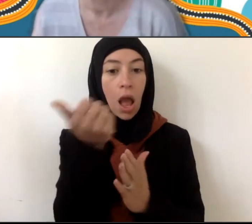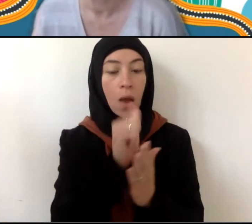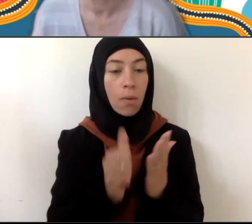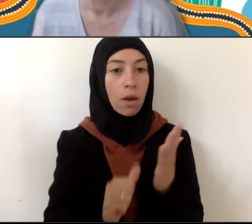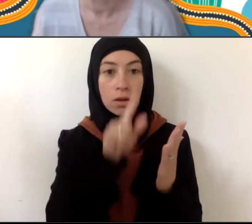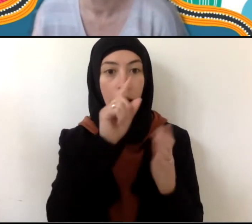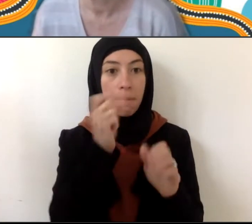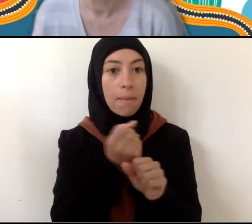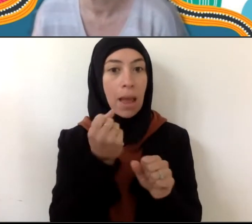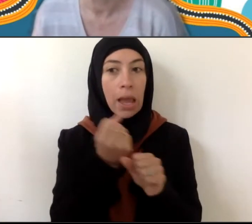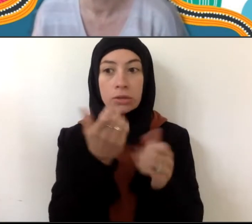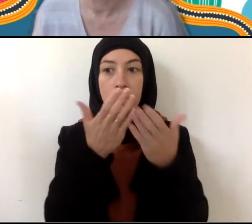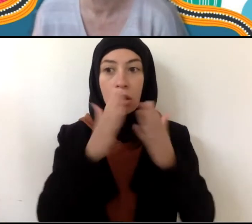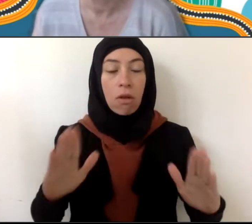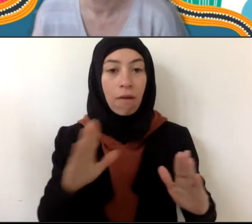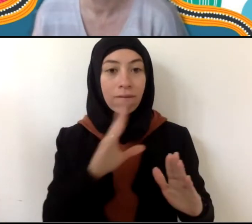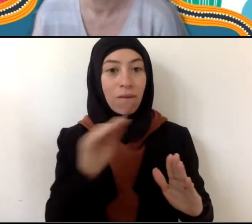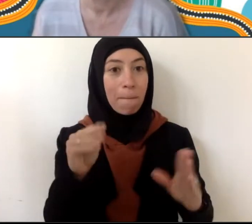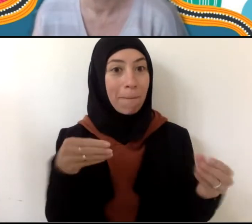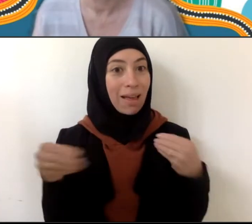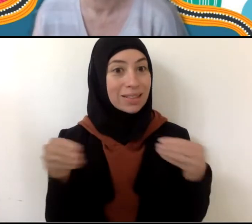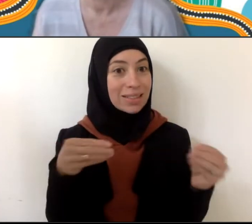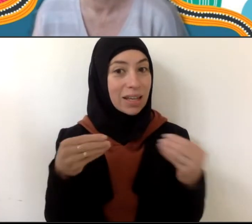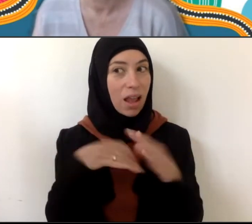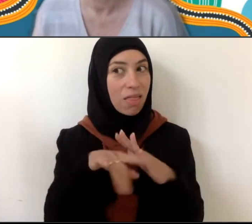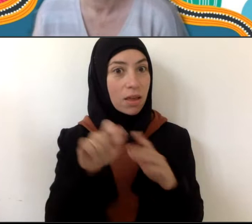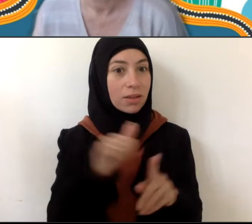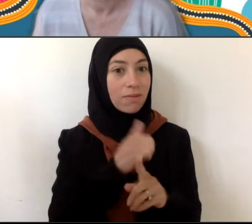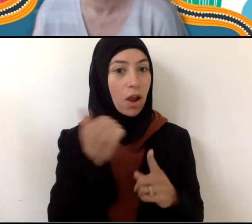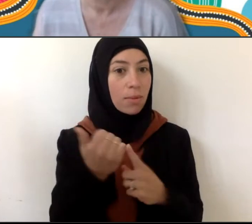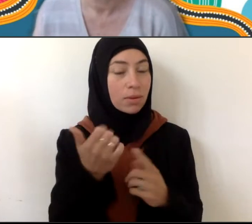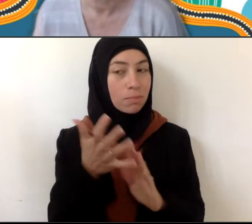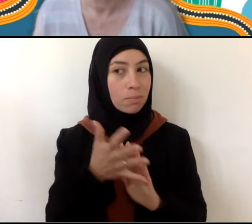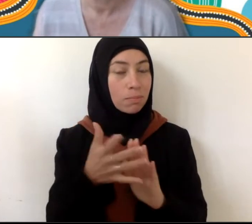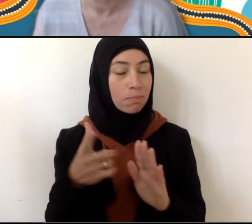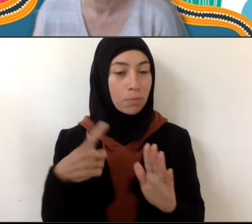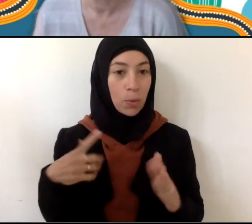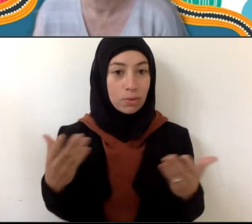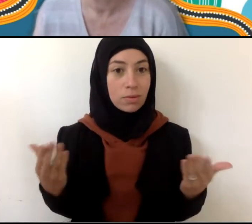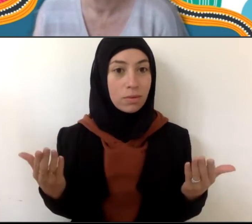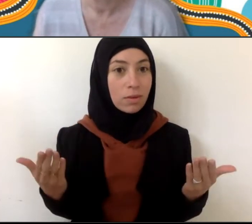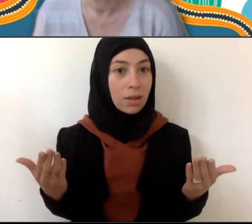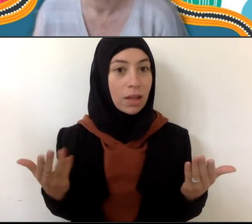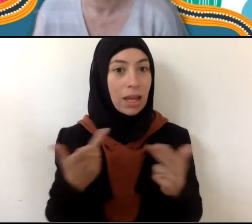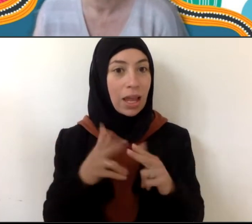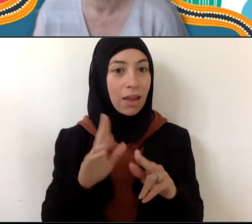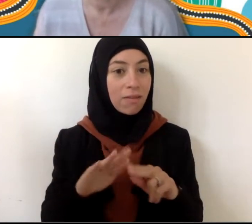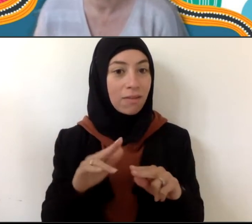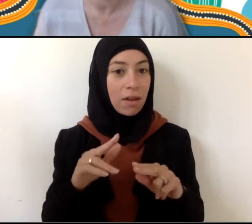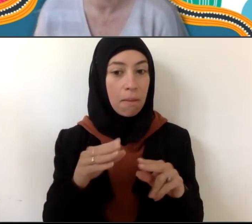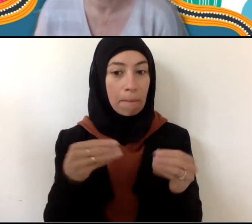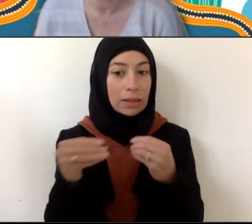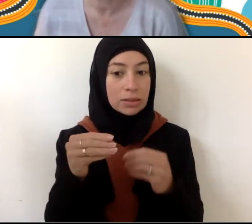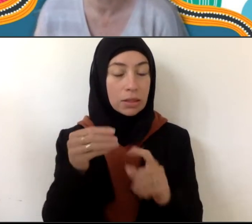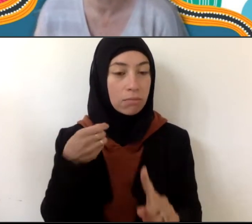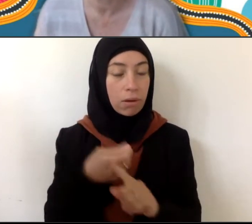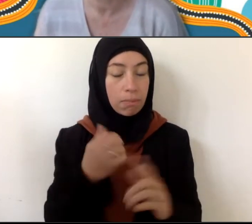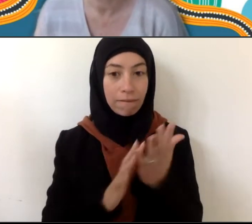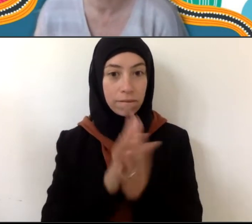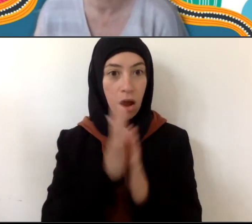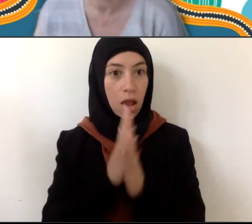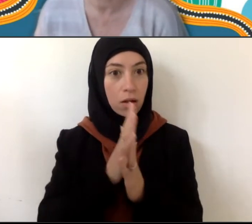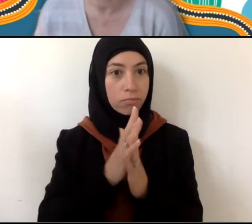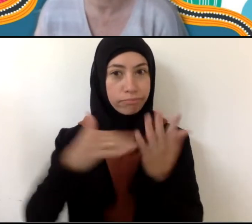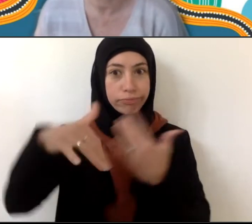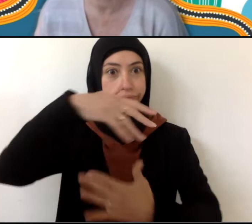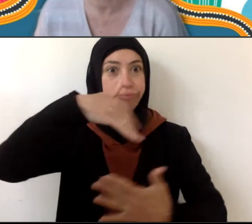out of, generally be made out of plastics in these kind of environments because if plastic was to catch fire, it would cause fumes and